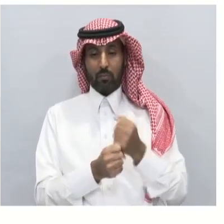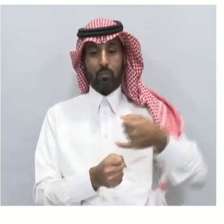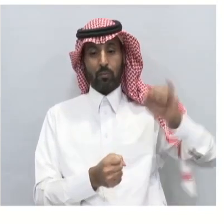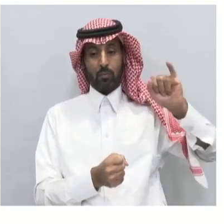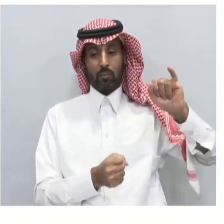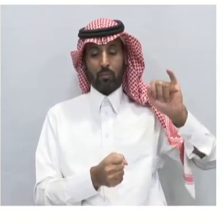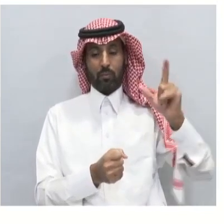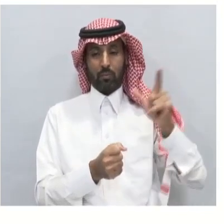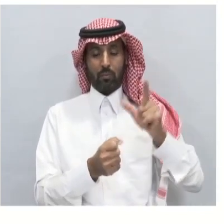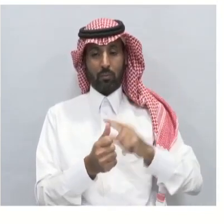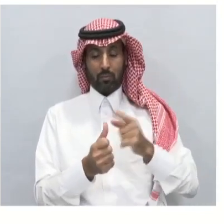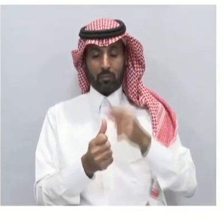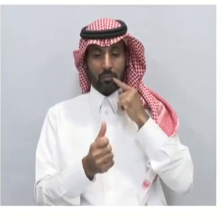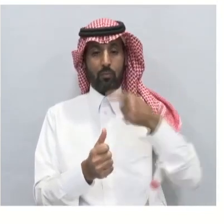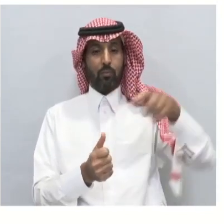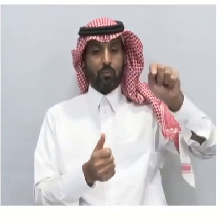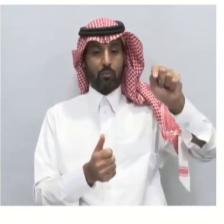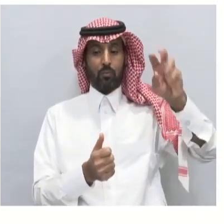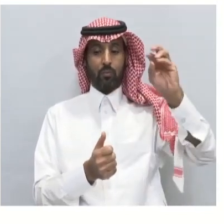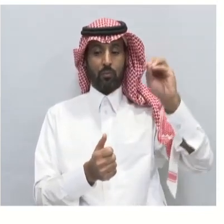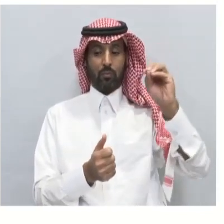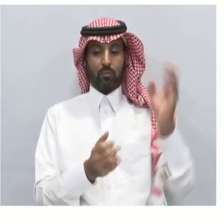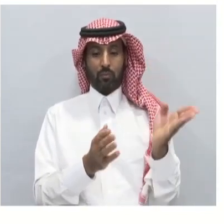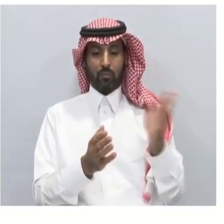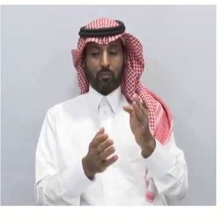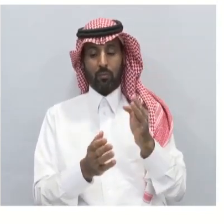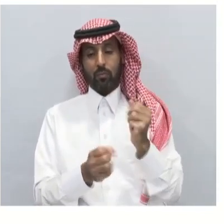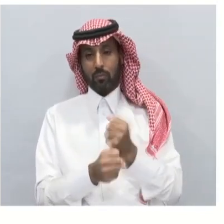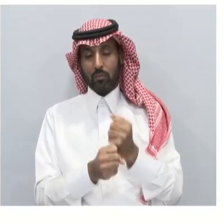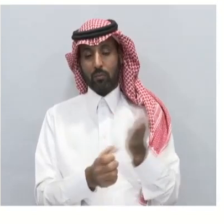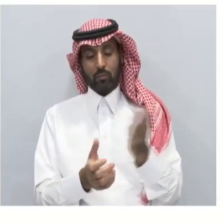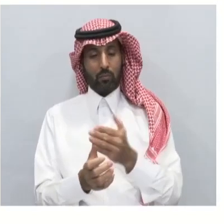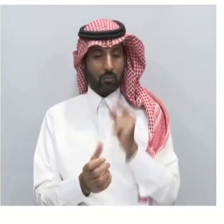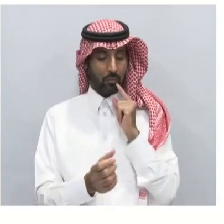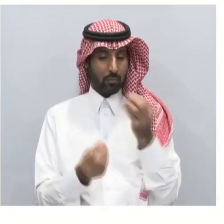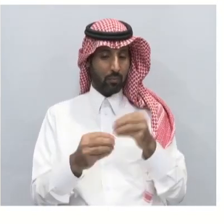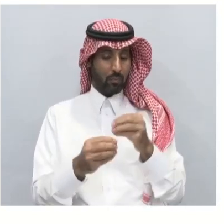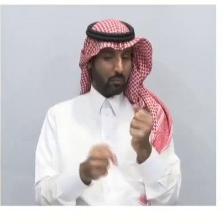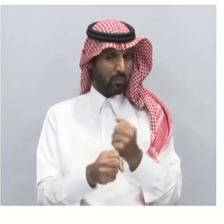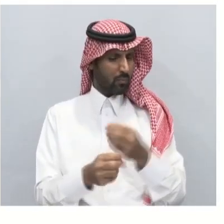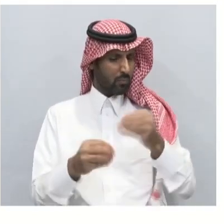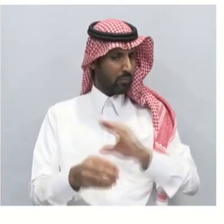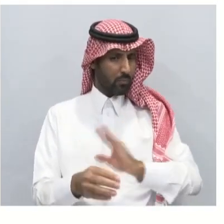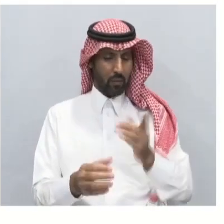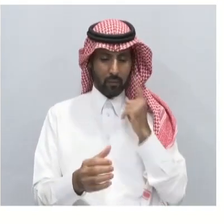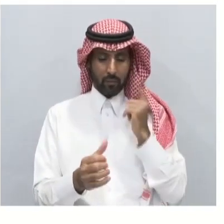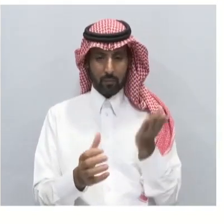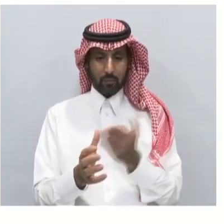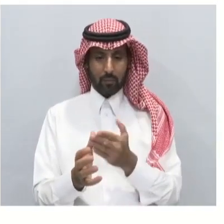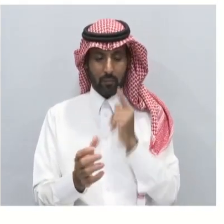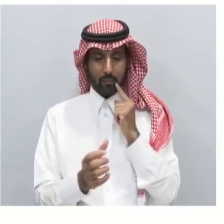in the parentheses. So we have to use a verb from here. We will put it in the past tense and